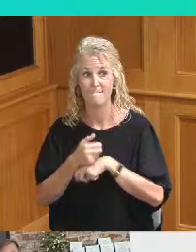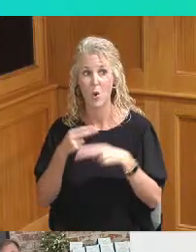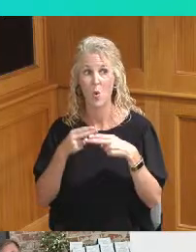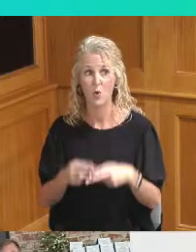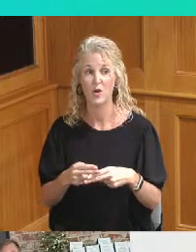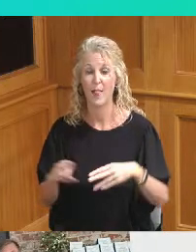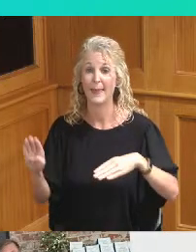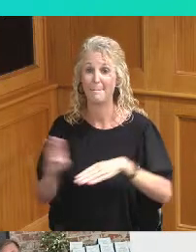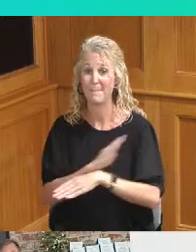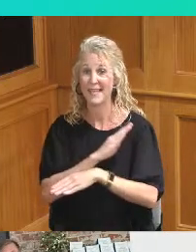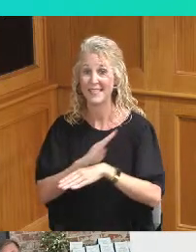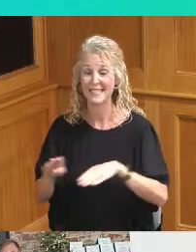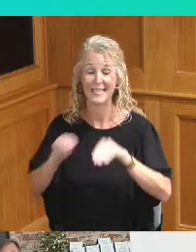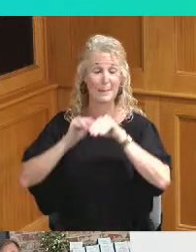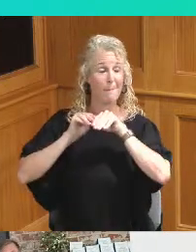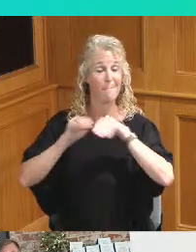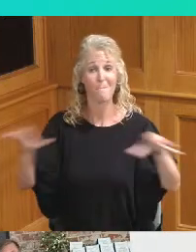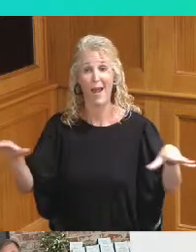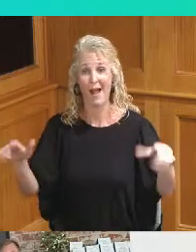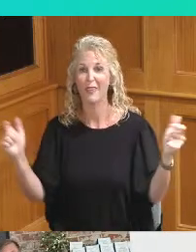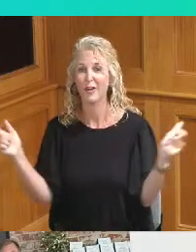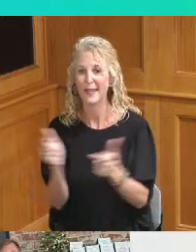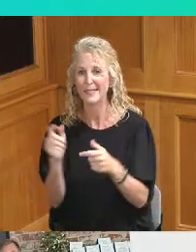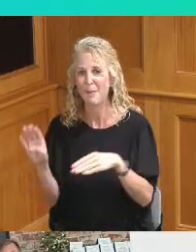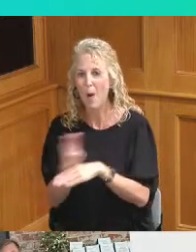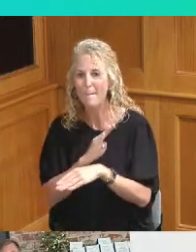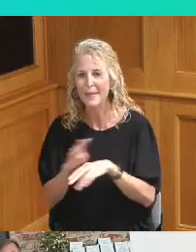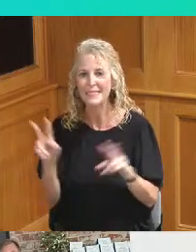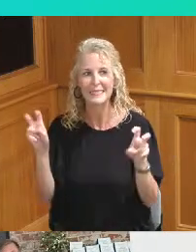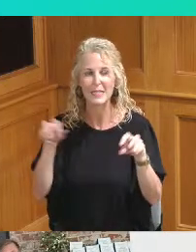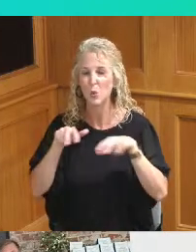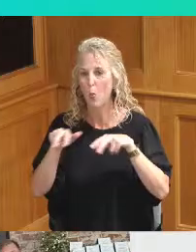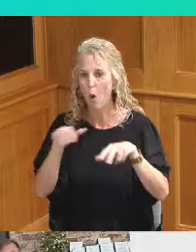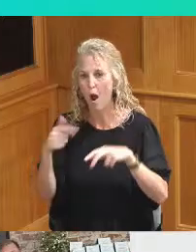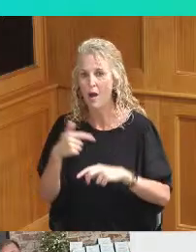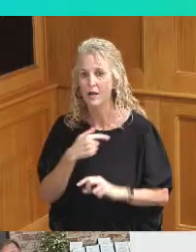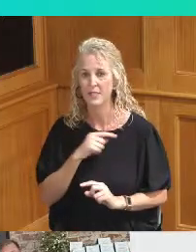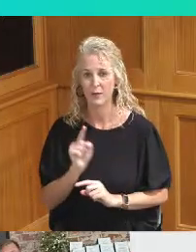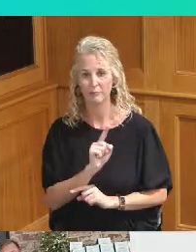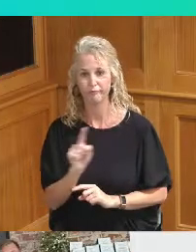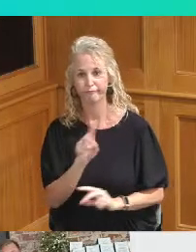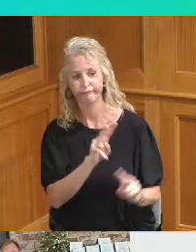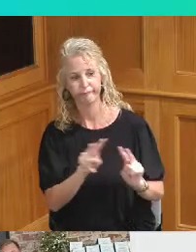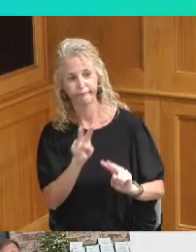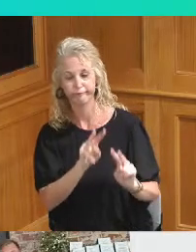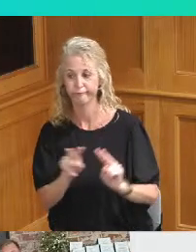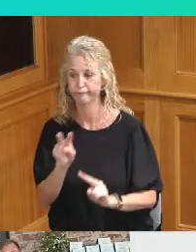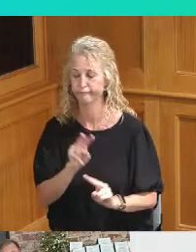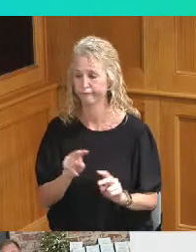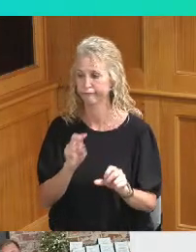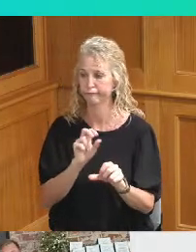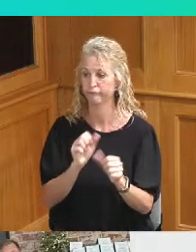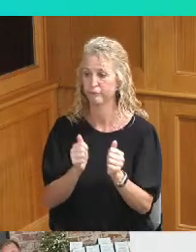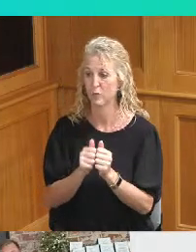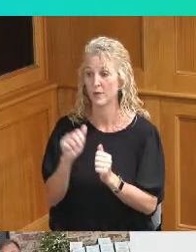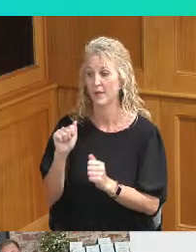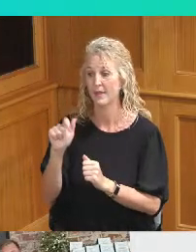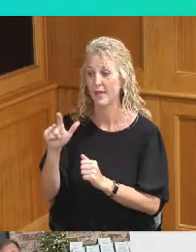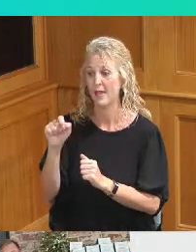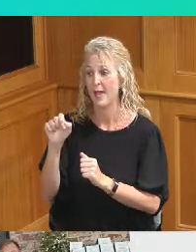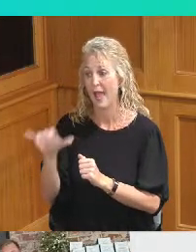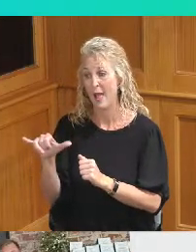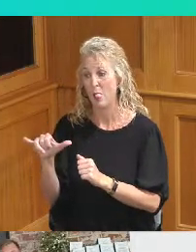business blitzes. So these are sort of small business walks in the business districts, with Alloy and county